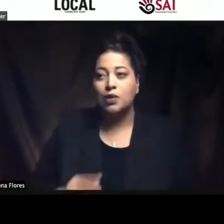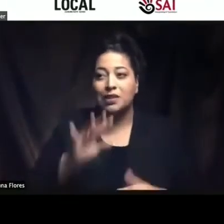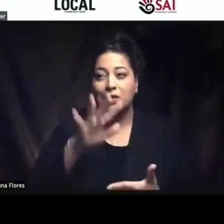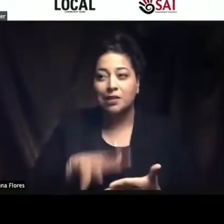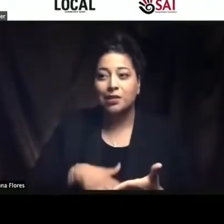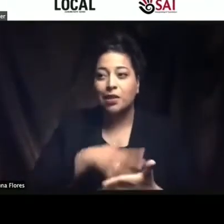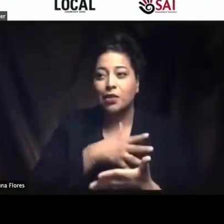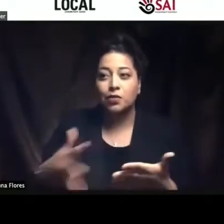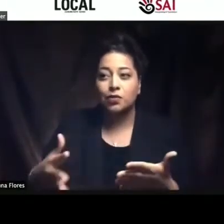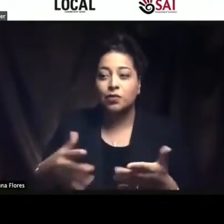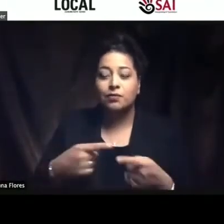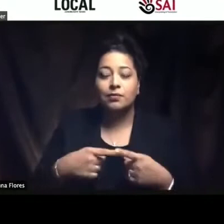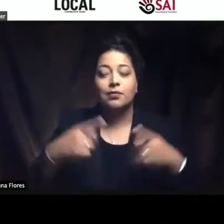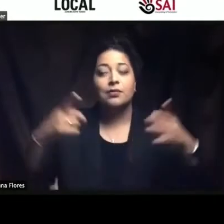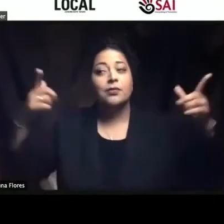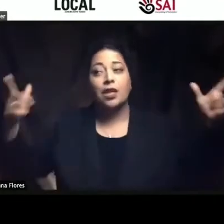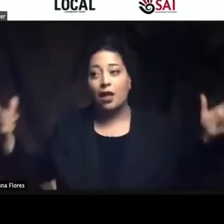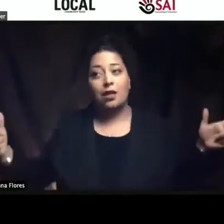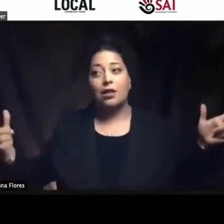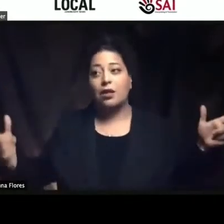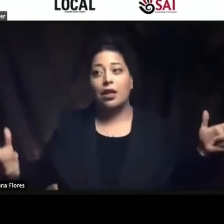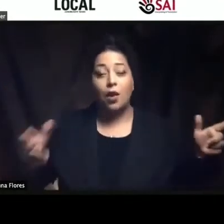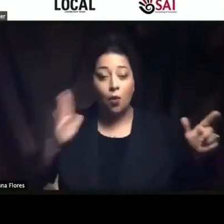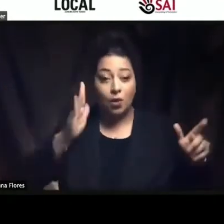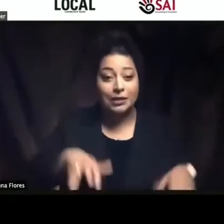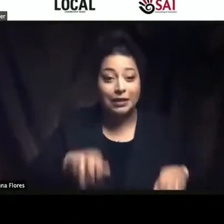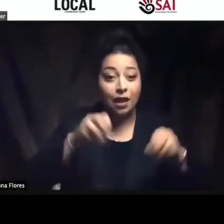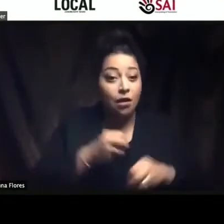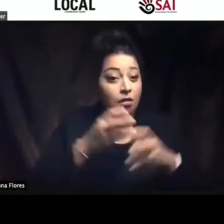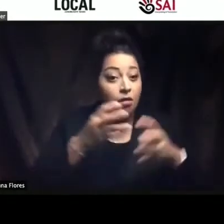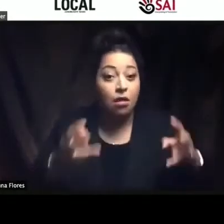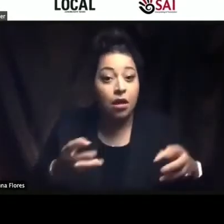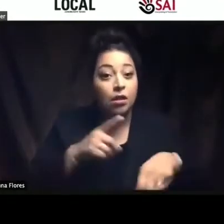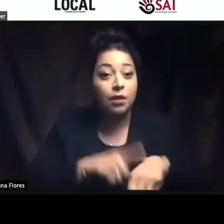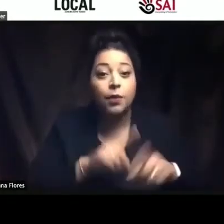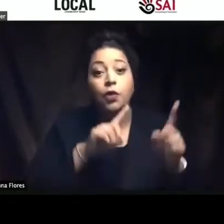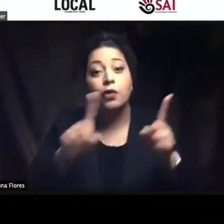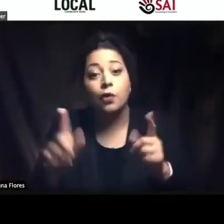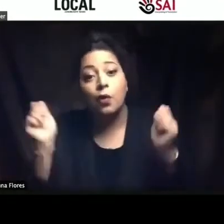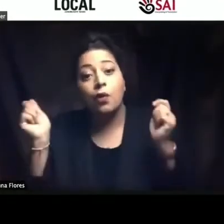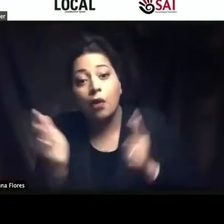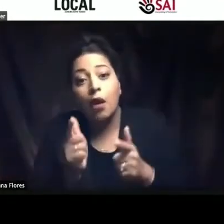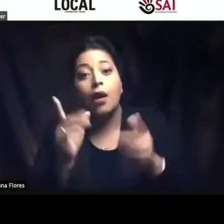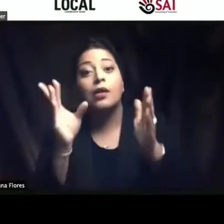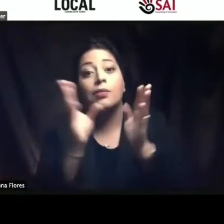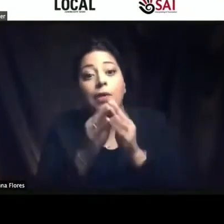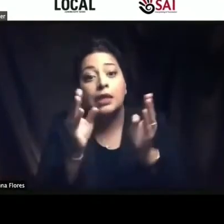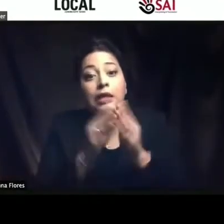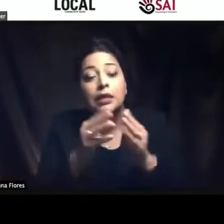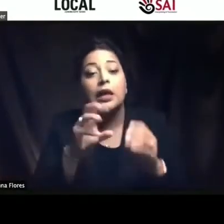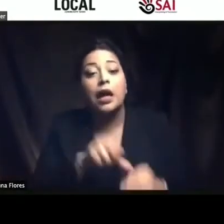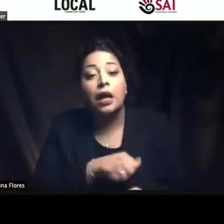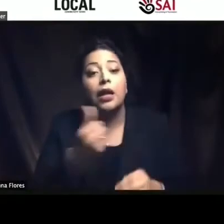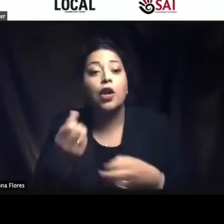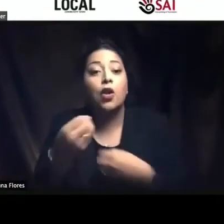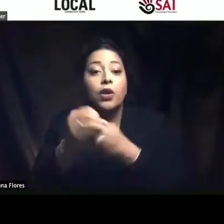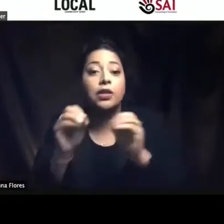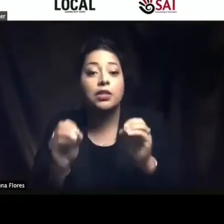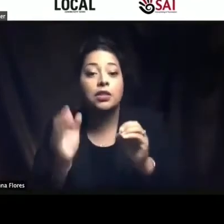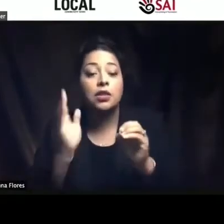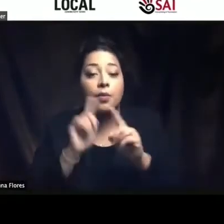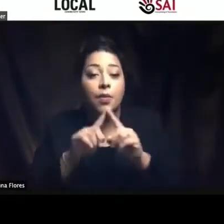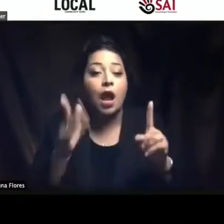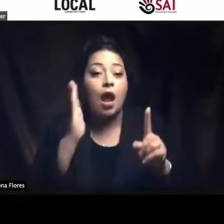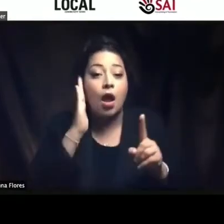very vast and it's going to take a lot of time to go to all these neighborhood association meetings and other organizations, but I will